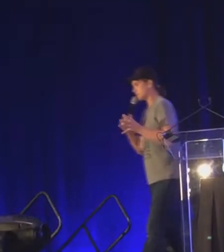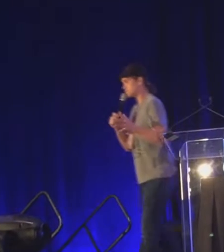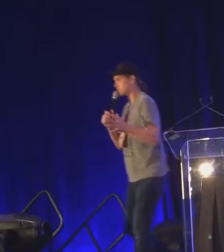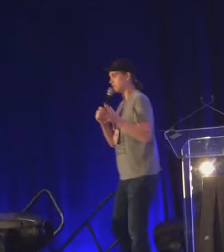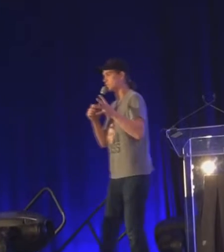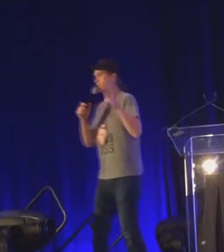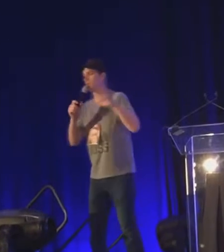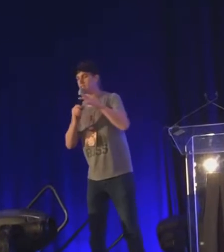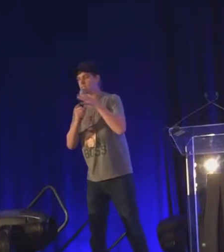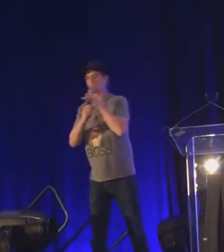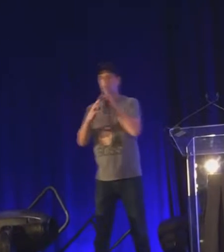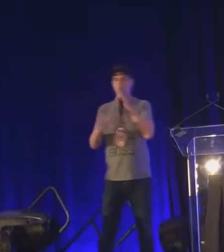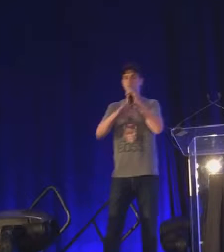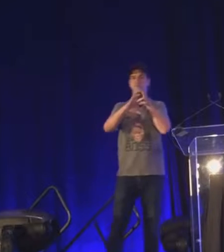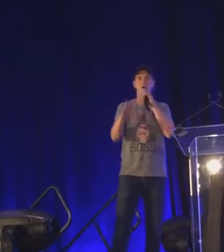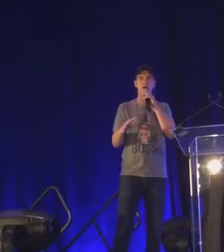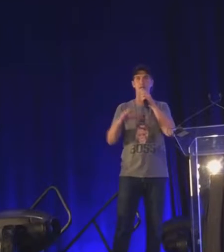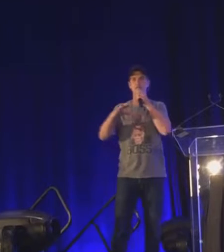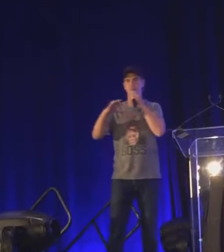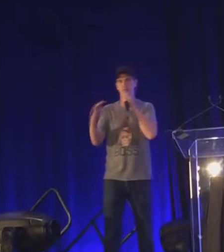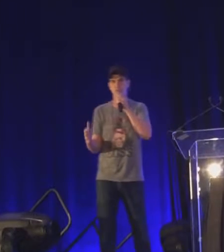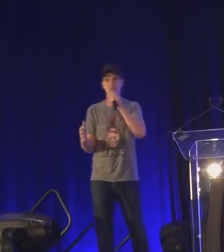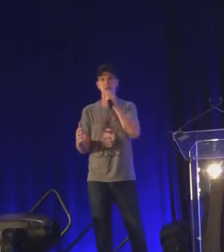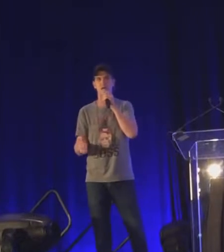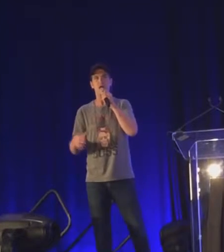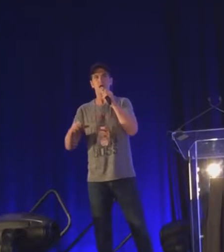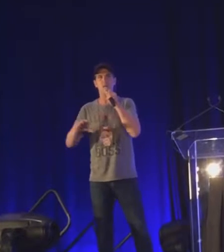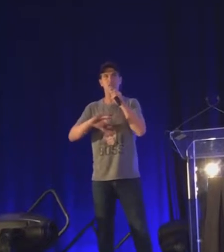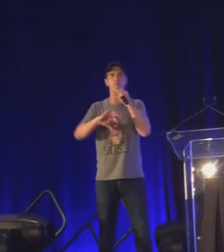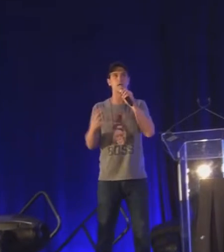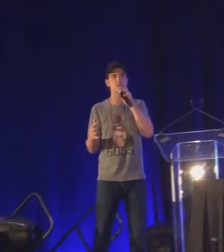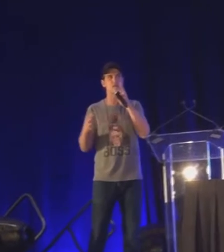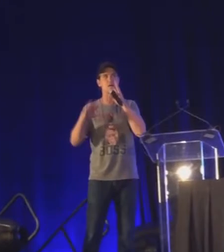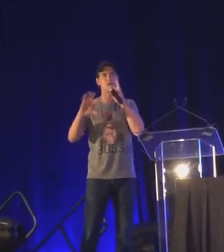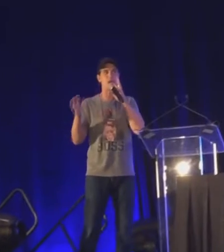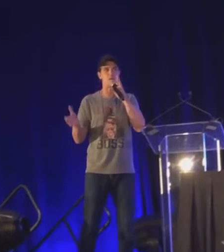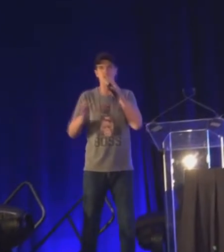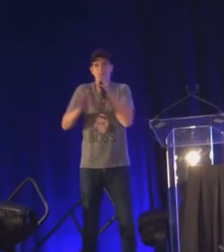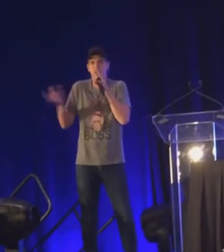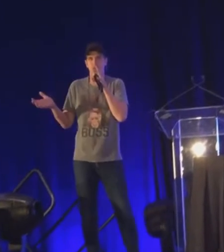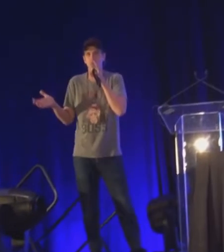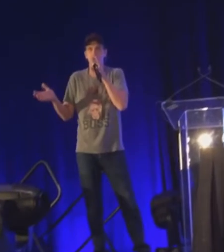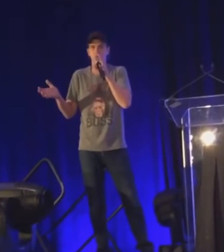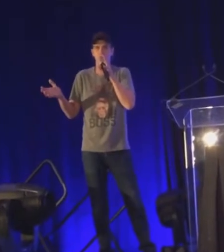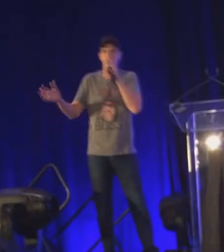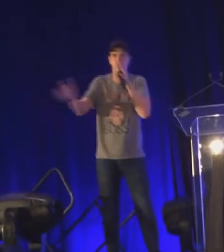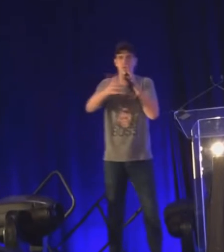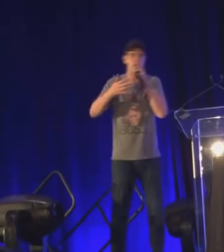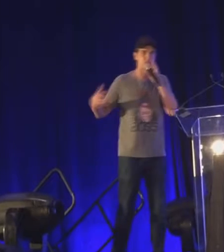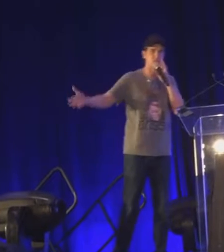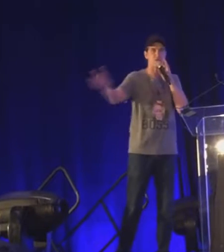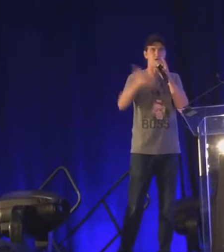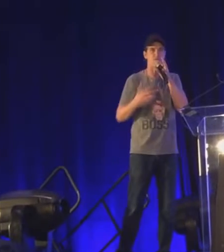then he gave me the script. So my point is Clerks was fun and it was our first movie, but to me it was like, wow, we're just making a movie